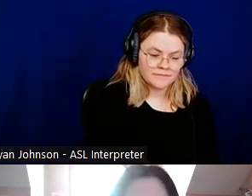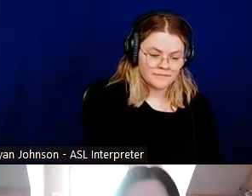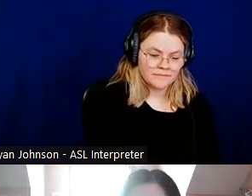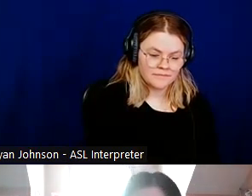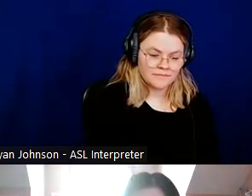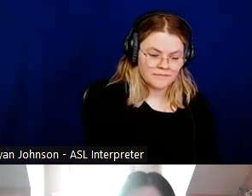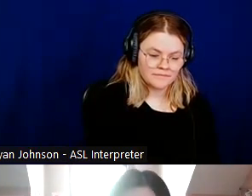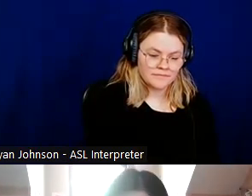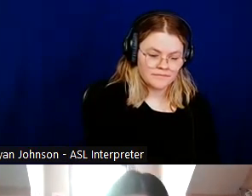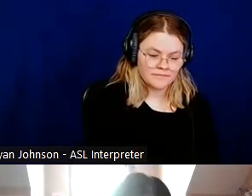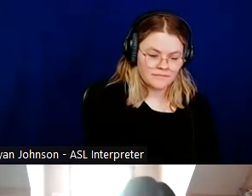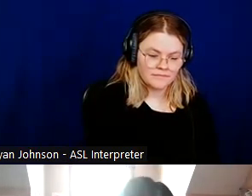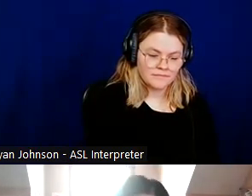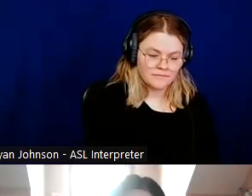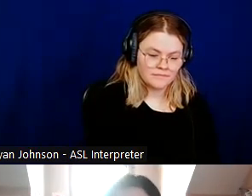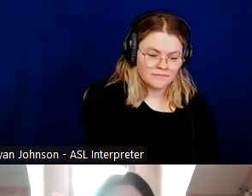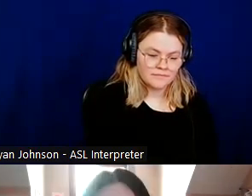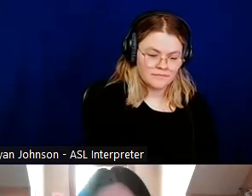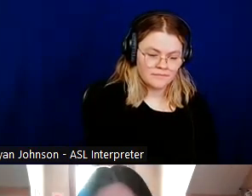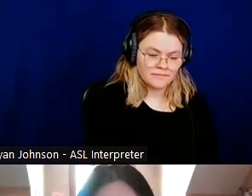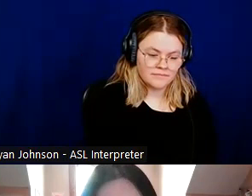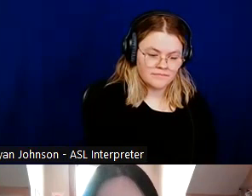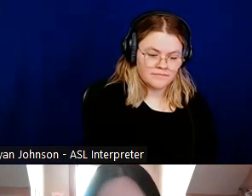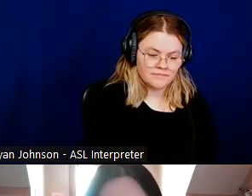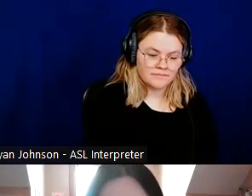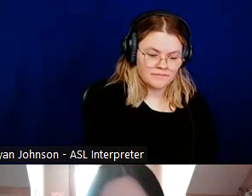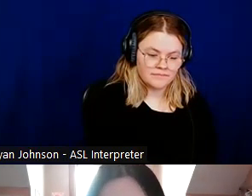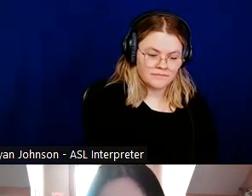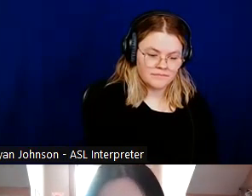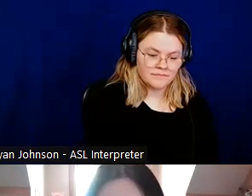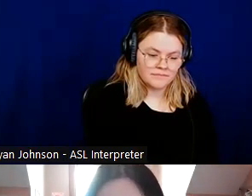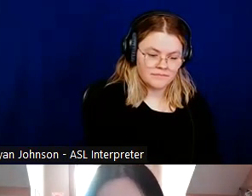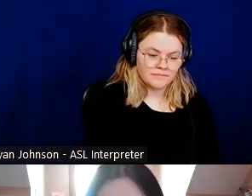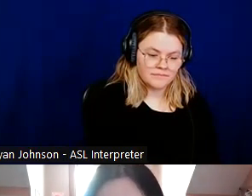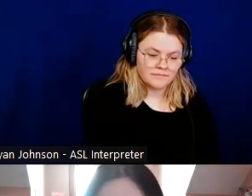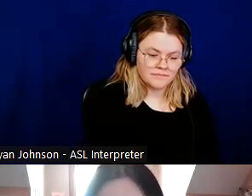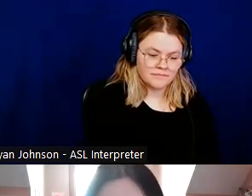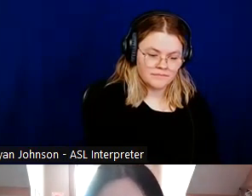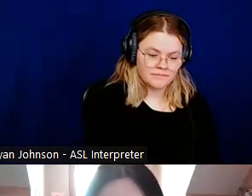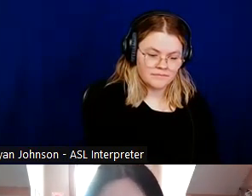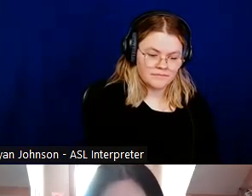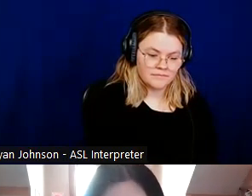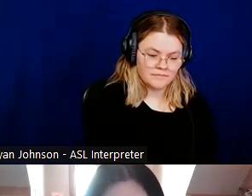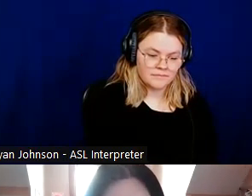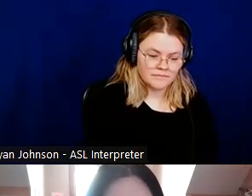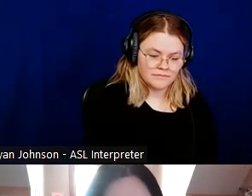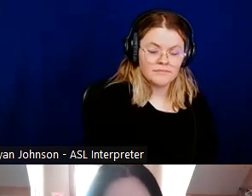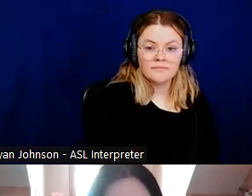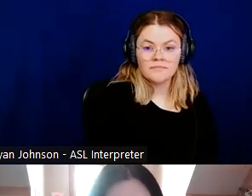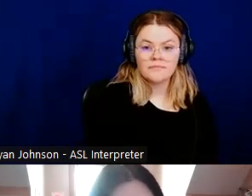Okay, thank you so much, you all, for taking this poll. I'm gonna give us a couple more seconds to take this